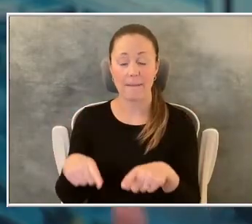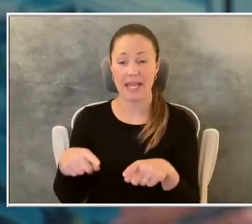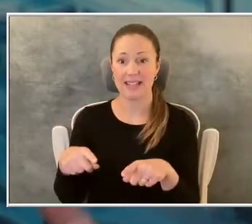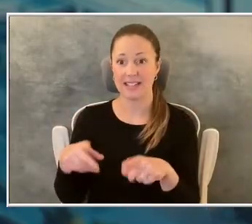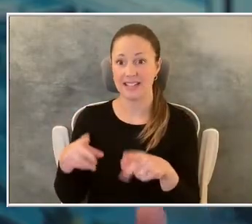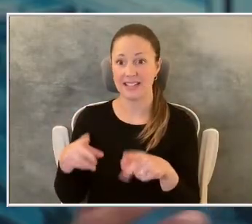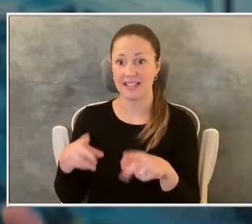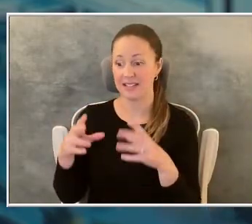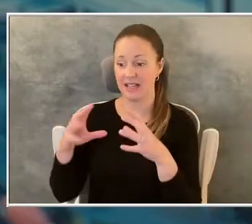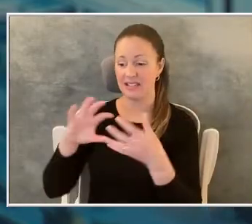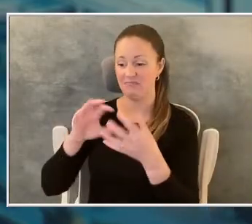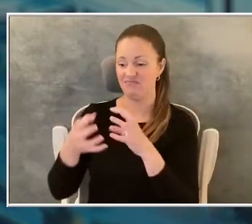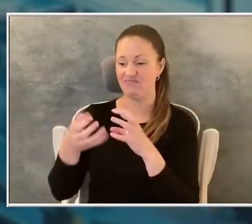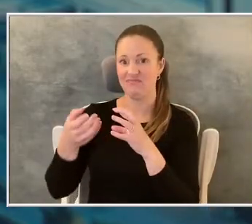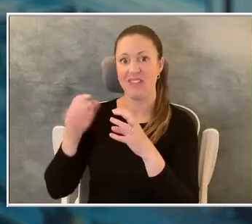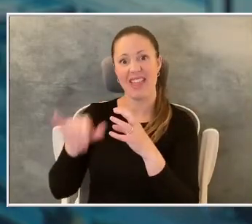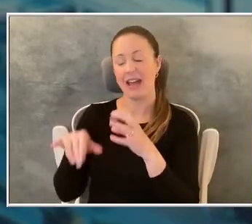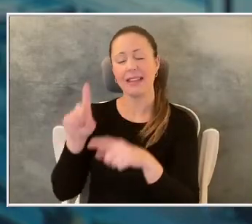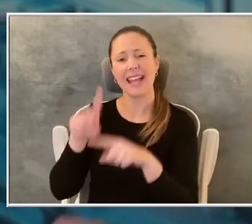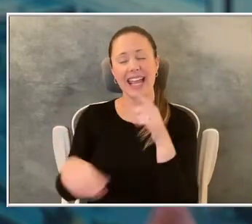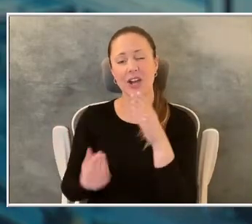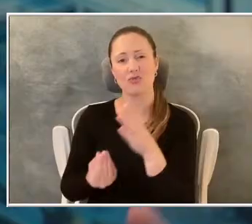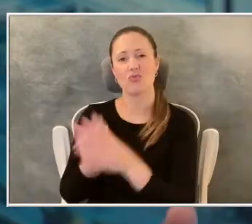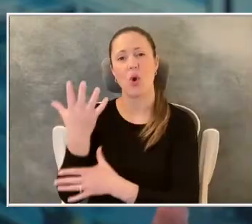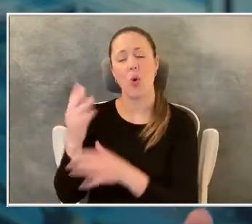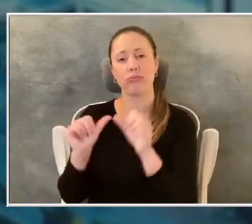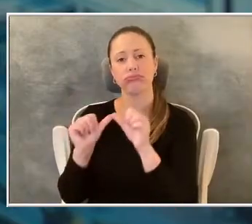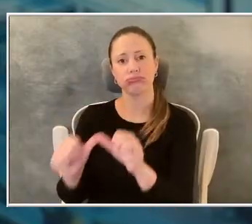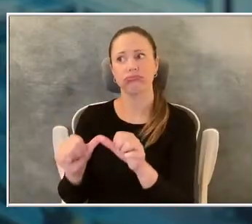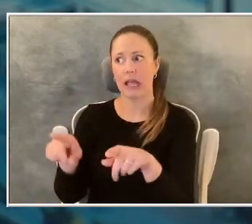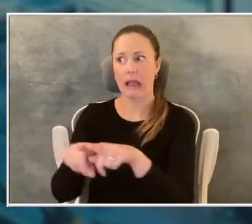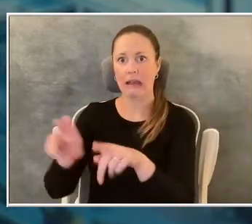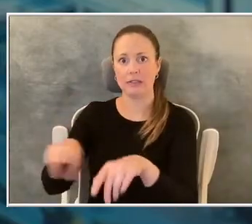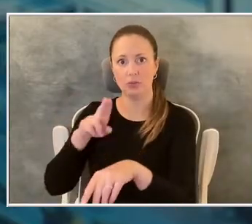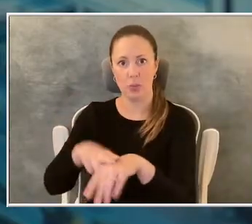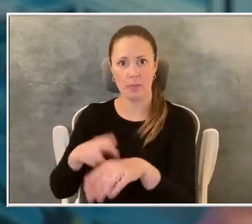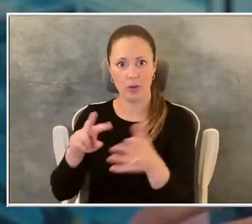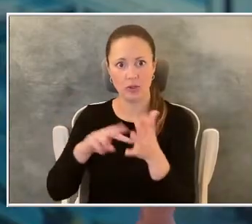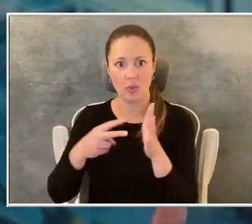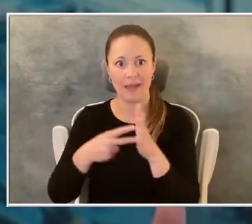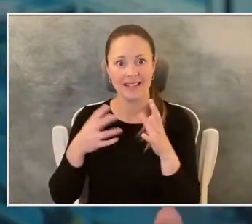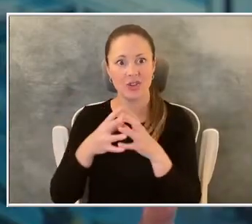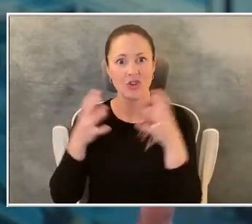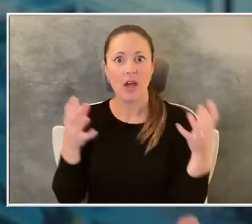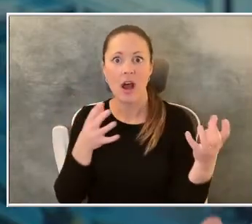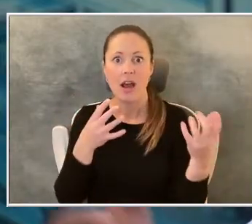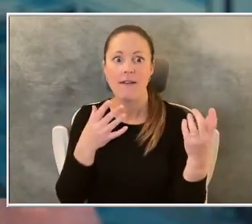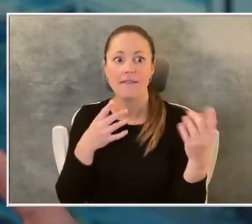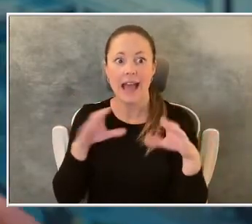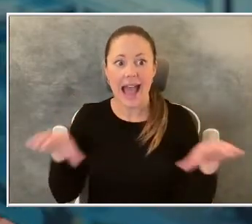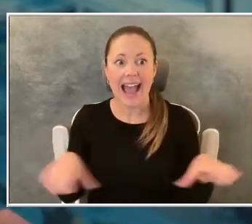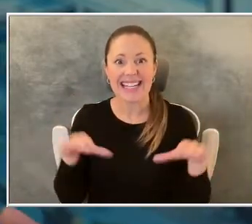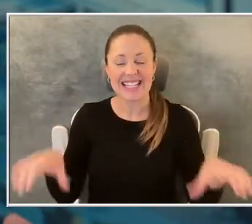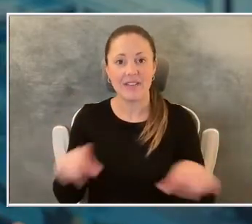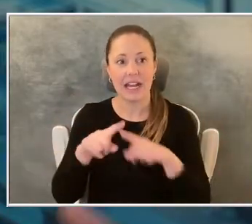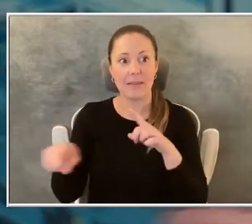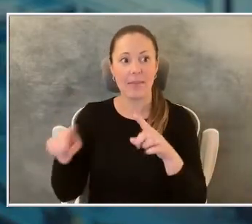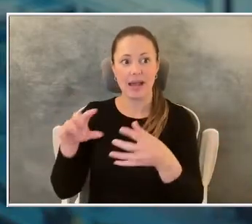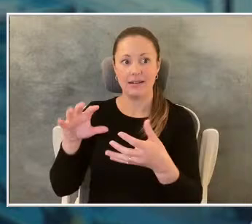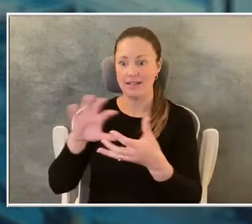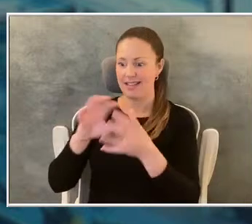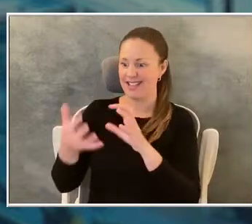as normal cells do. So there is a lot of activity, but they are not able to mature and come out of the bone